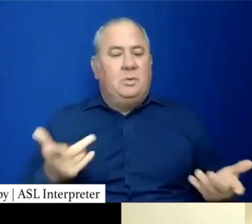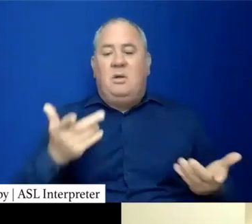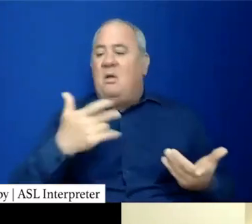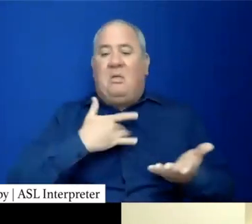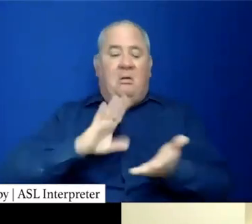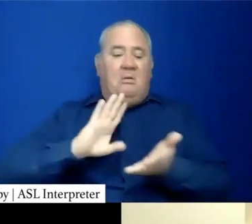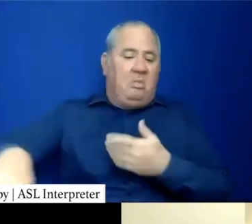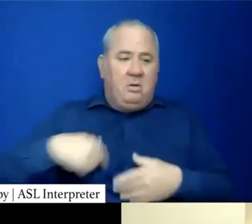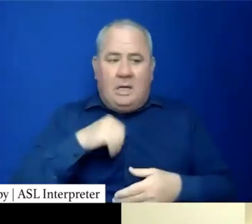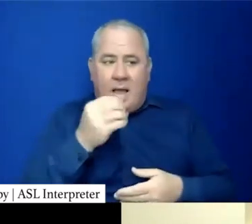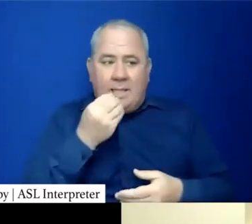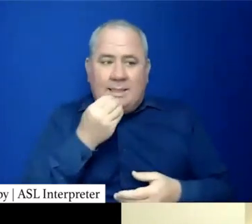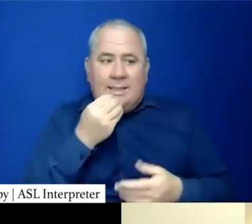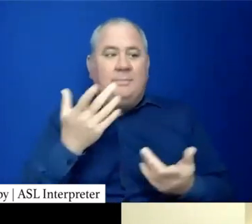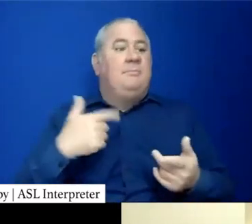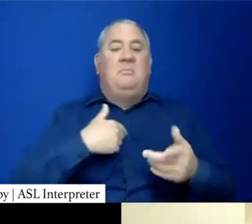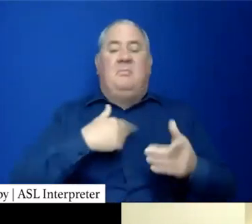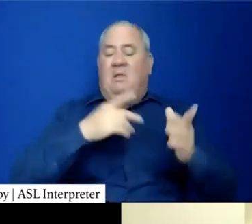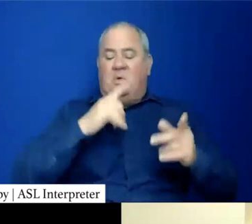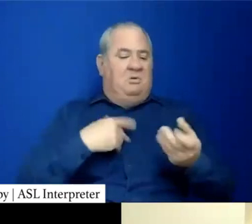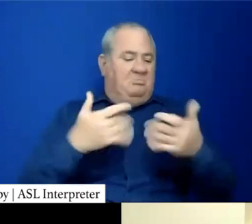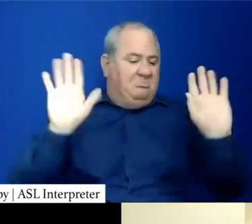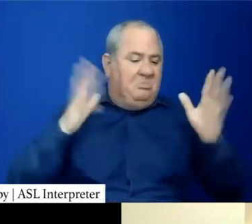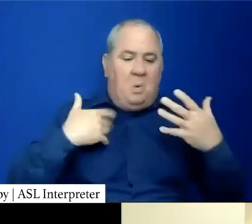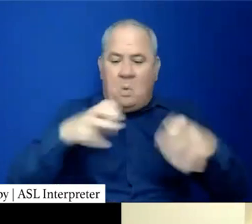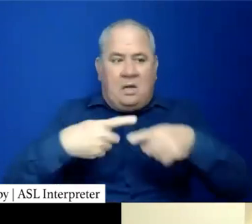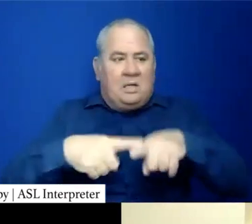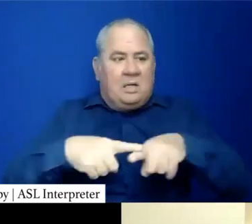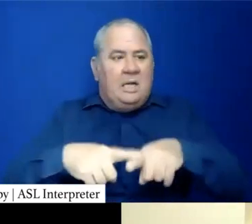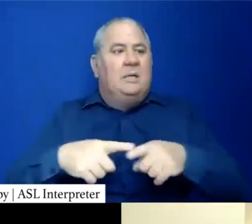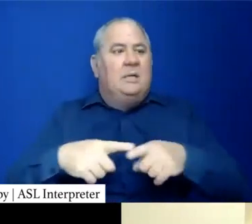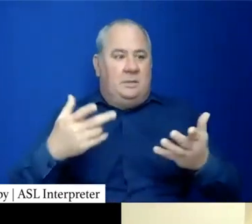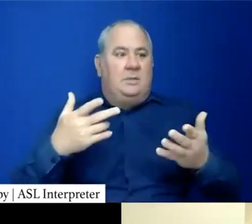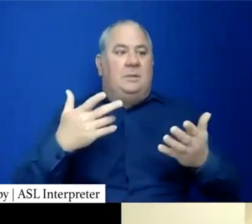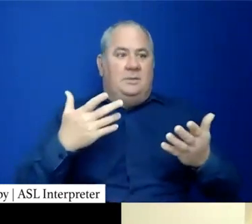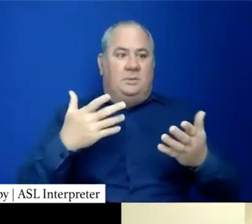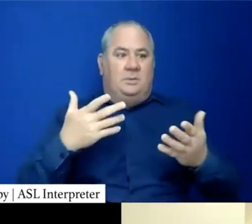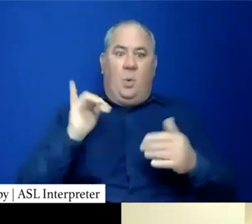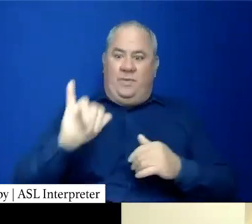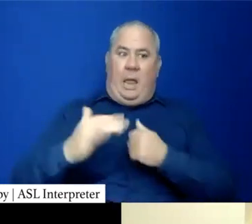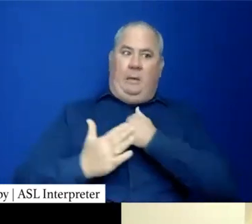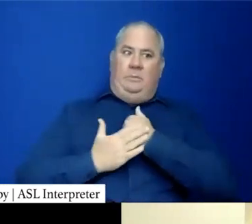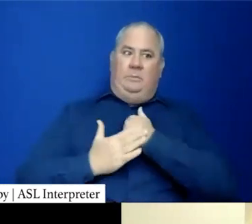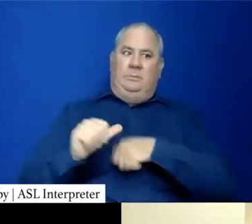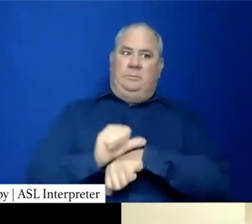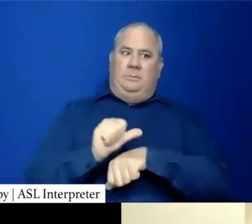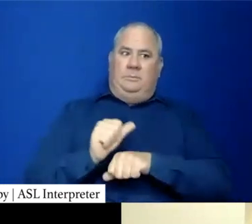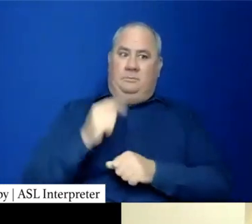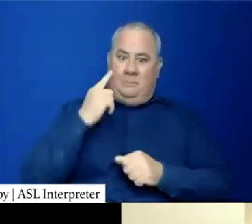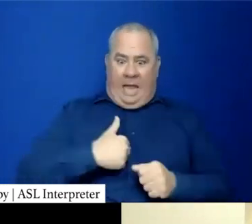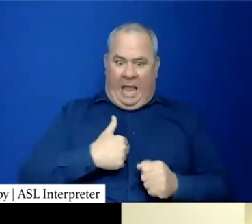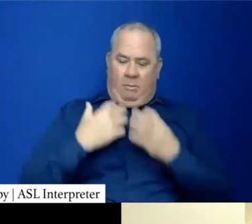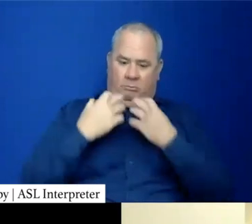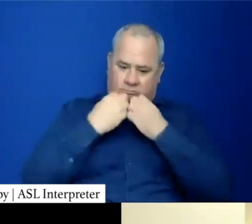danger sign, because it was so exhausting just to stay alive. And like, yeah, I have chronic pain, I have